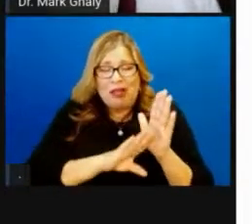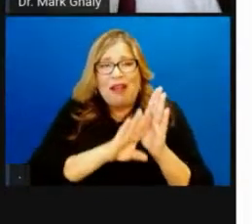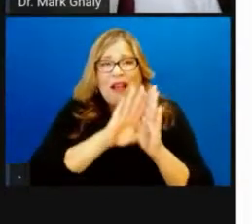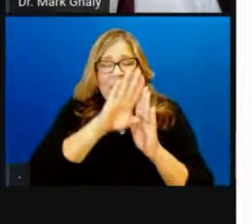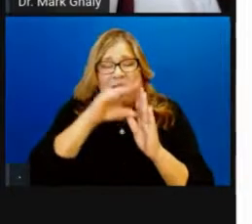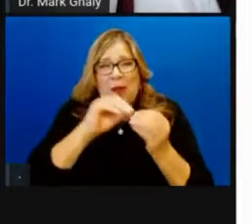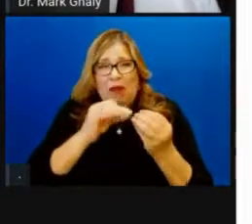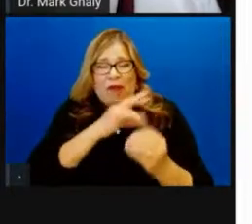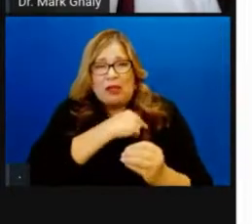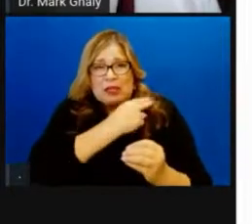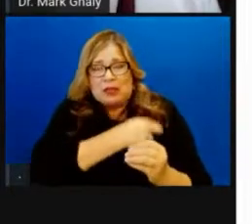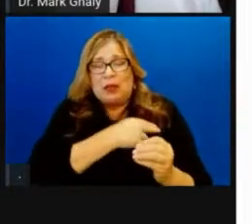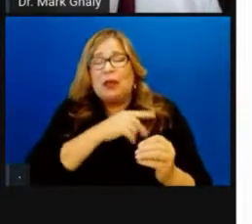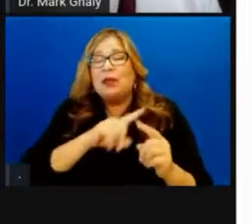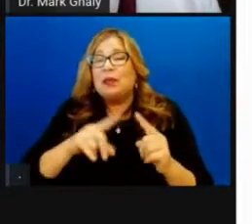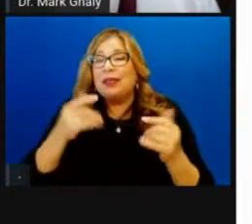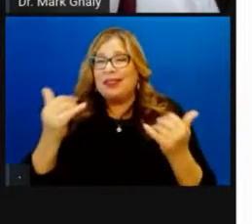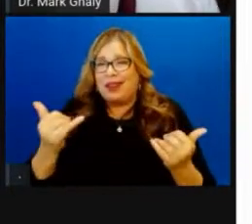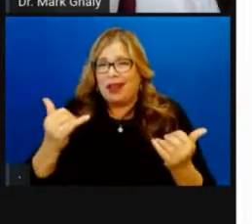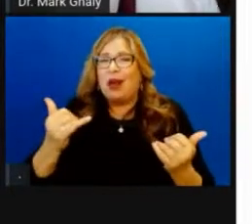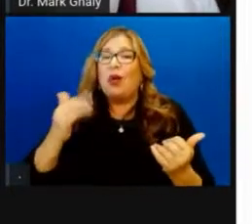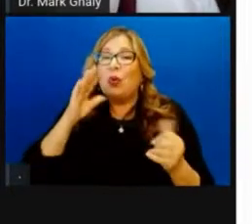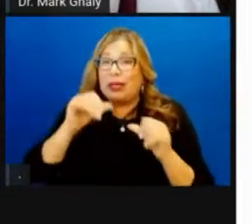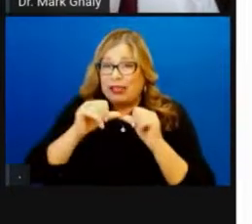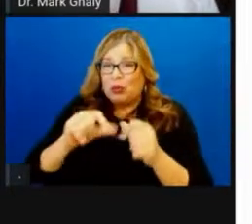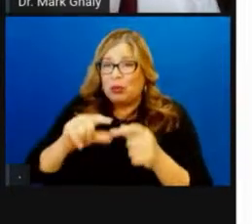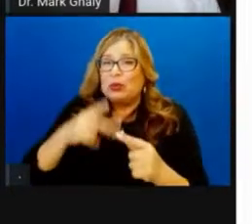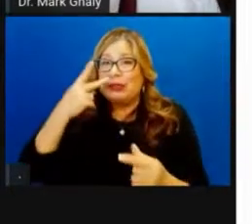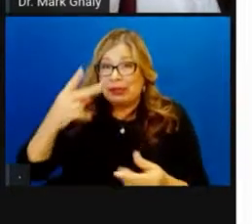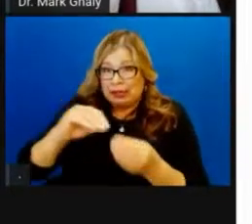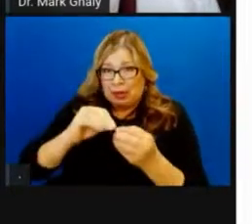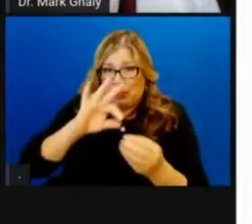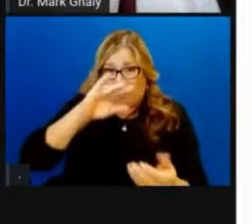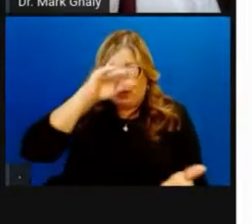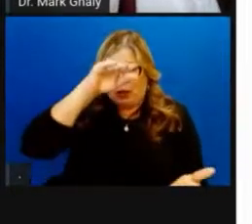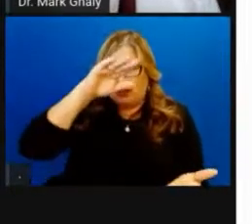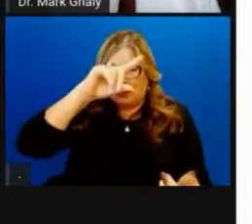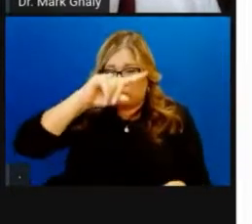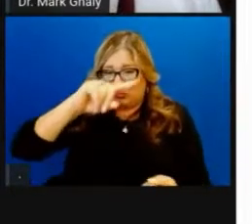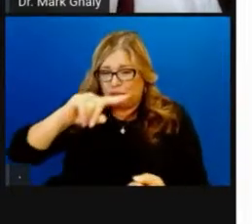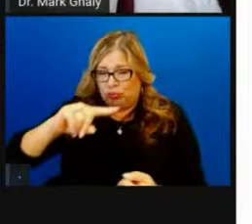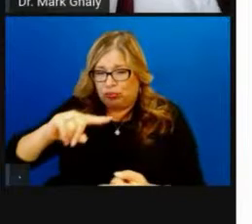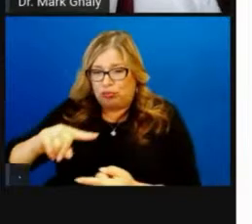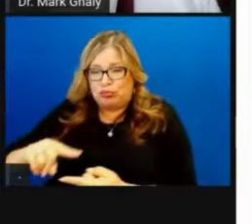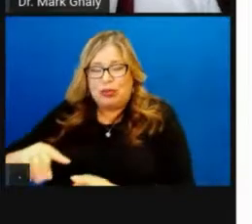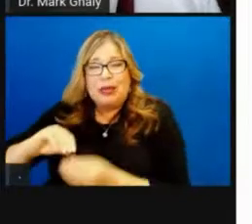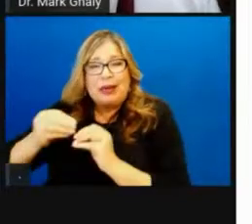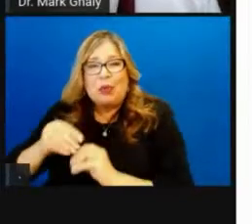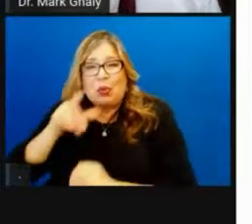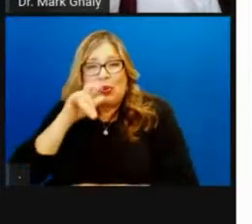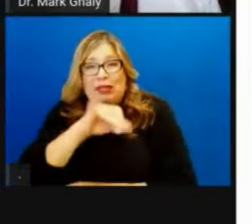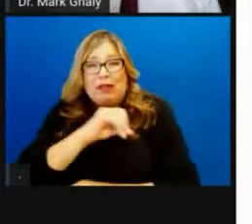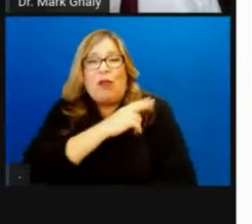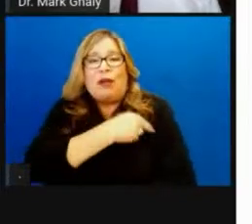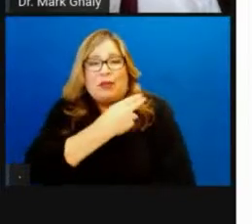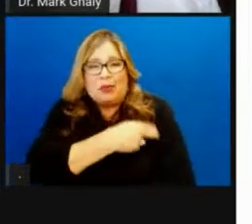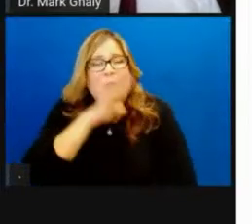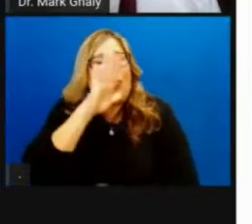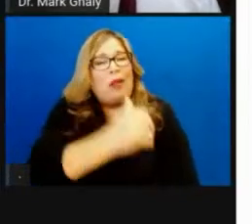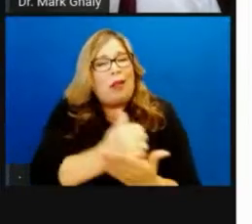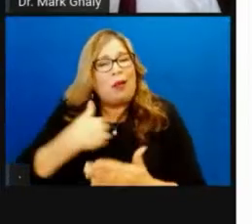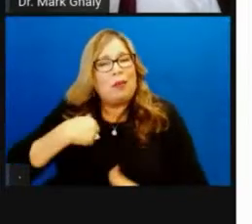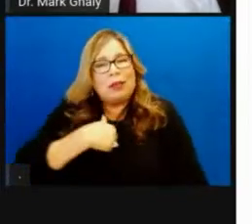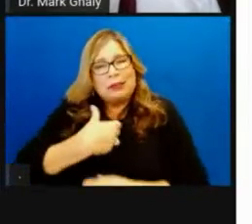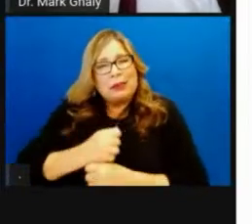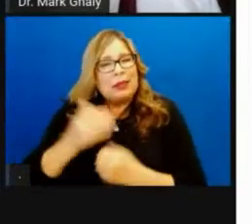to see reductions in numbers is very important for the decisions that we're making now. We've always talked about how we need to